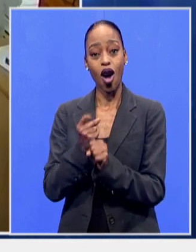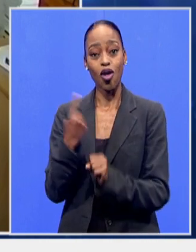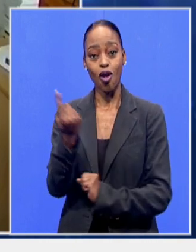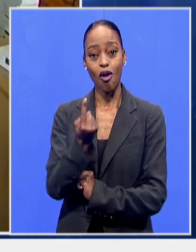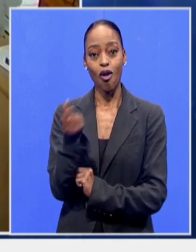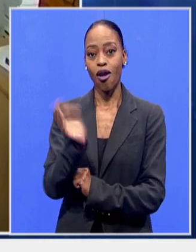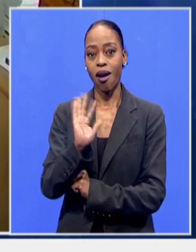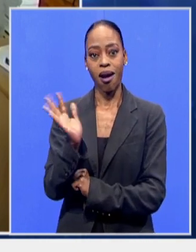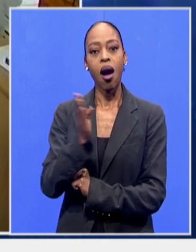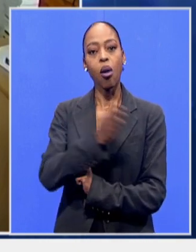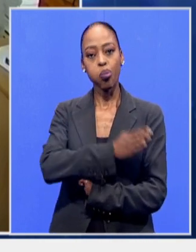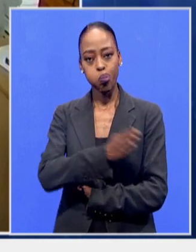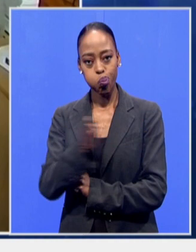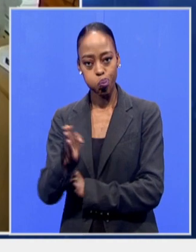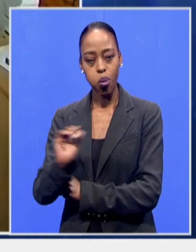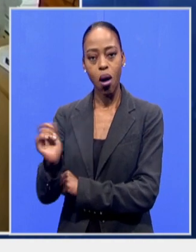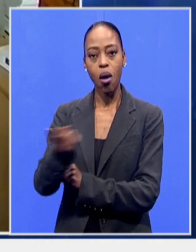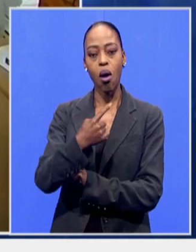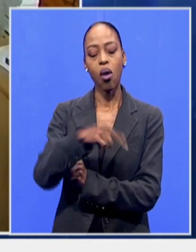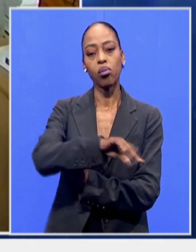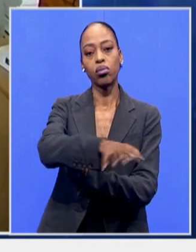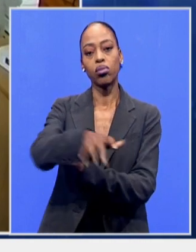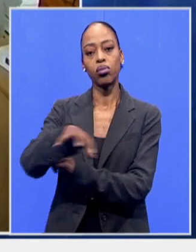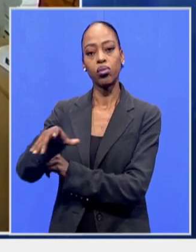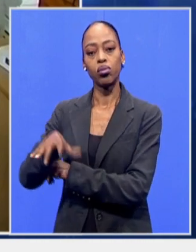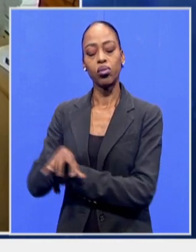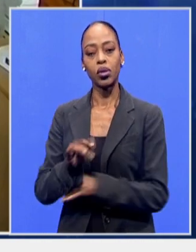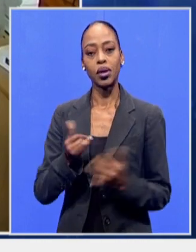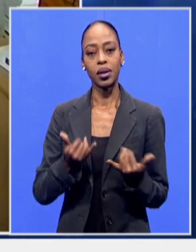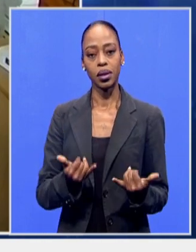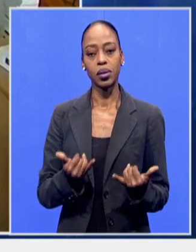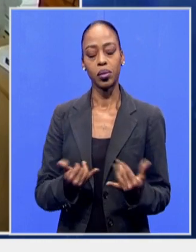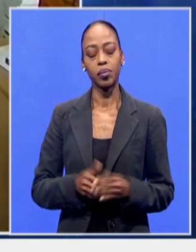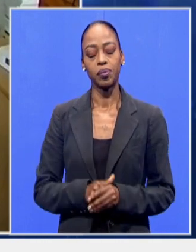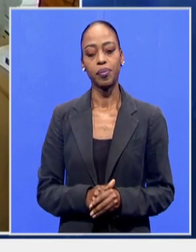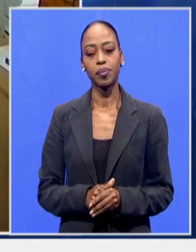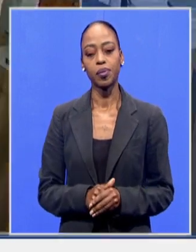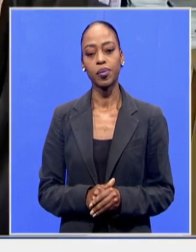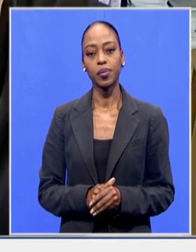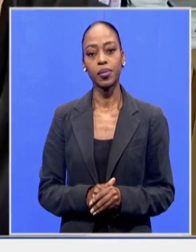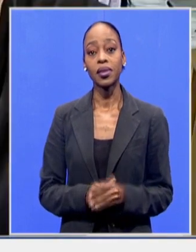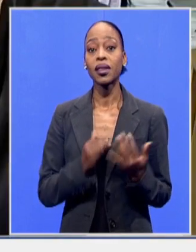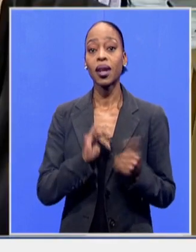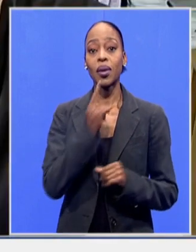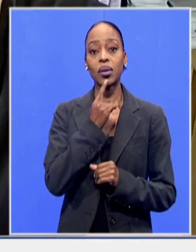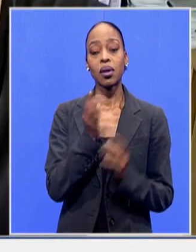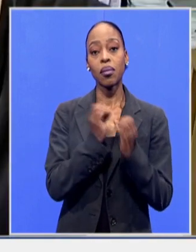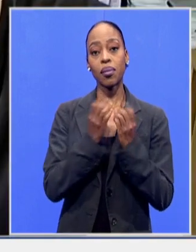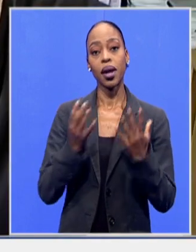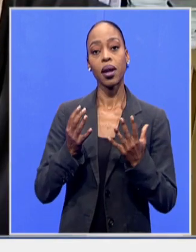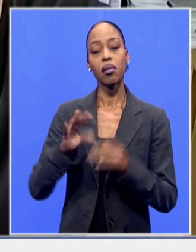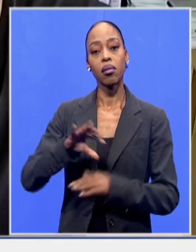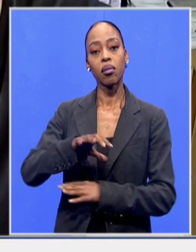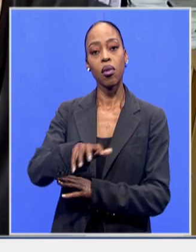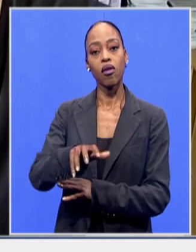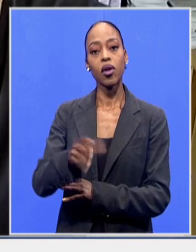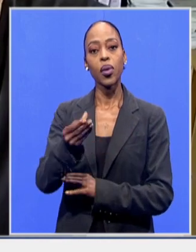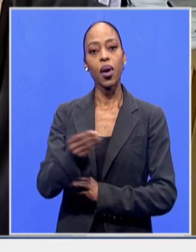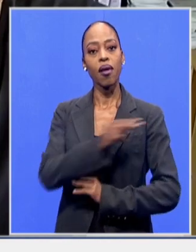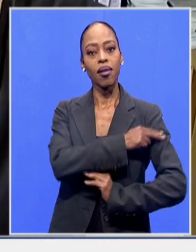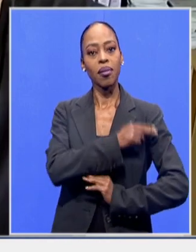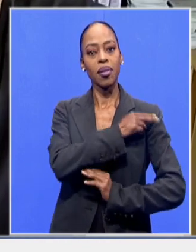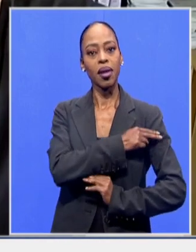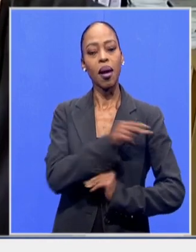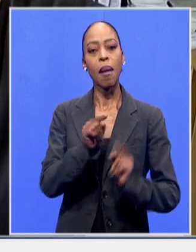you're tending to have in all the provinces at the moment, many of the provinces. Are you saying that in many provinces you do have hospitals that